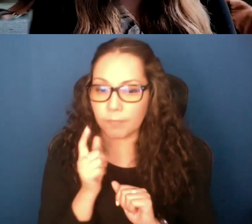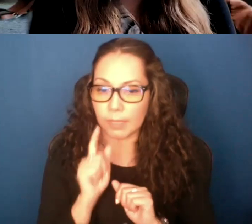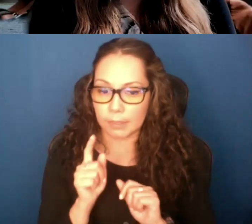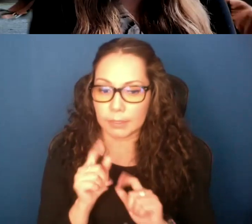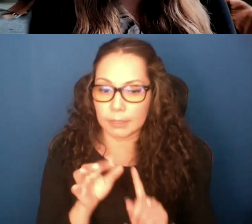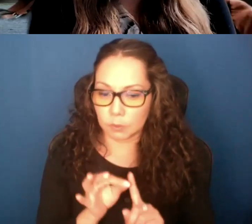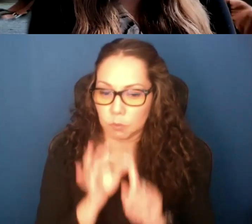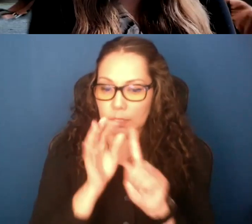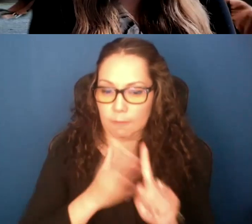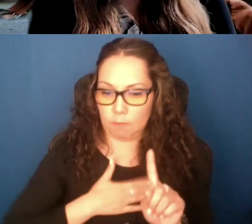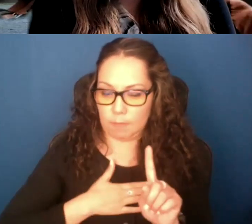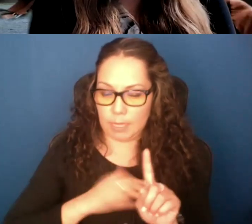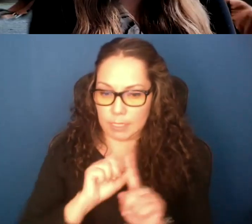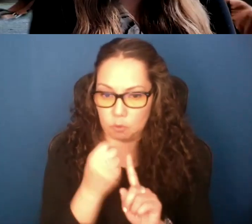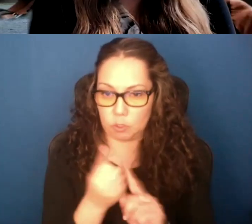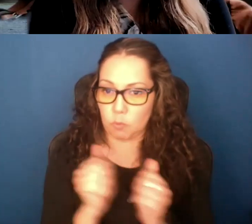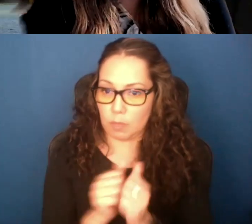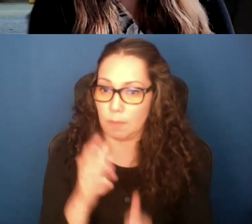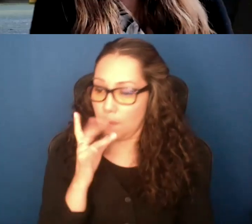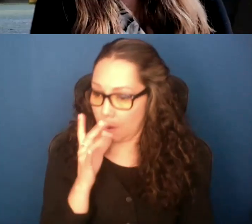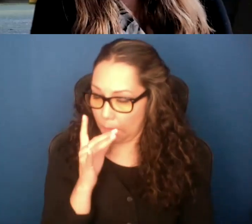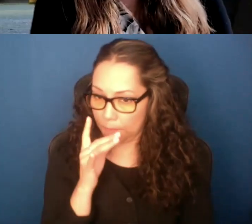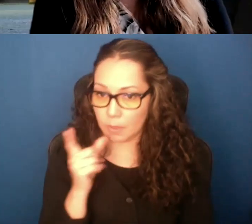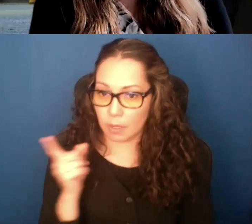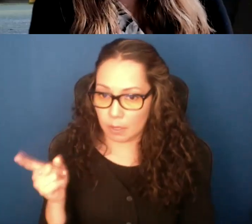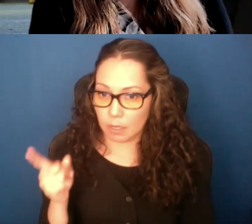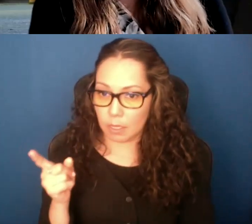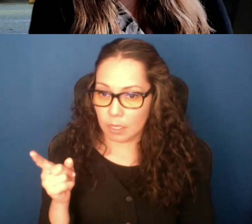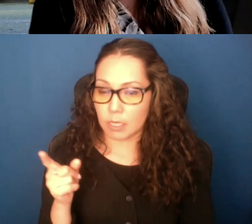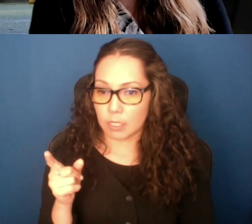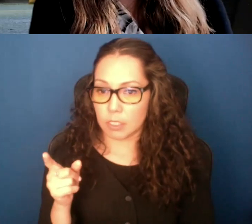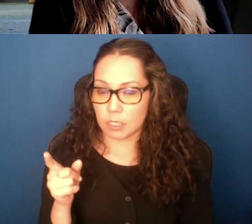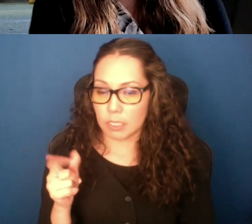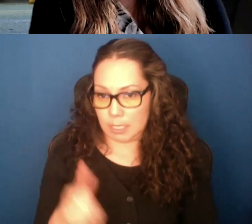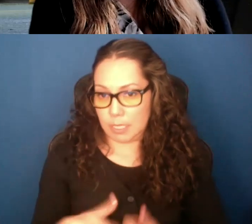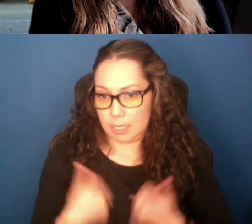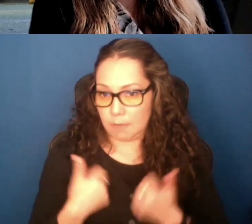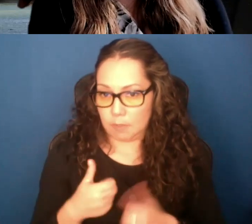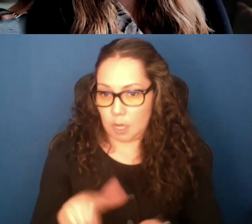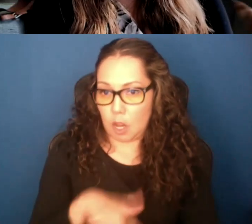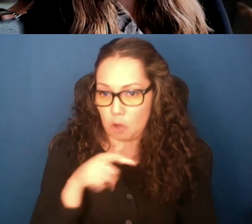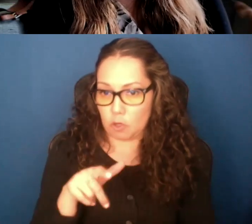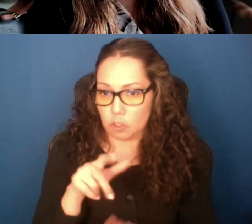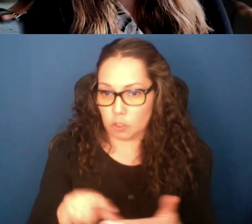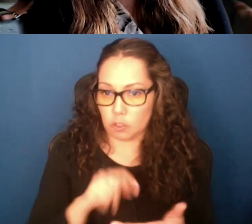situation with my mom, who is, uh, a resident in long-term care, but I want to point out that telling